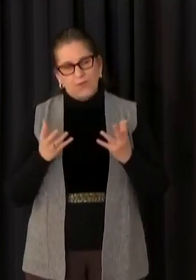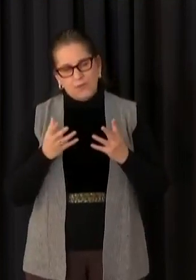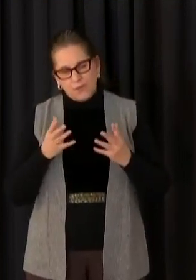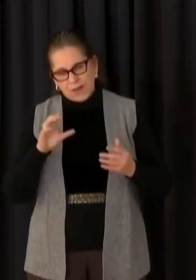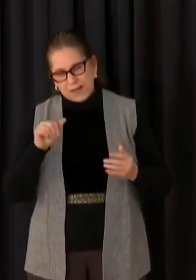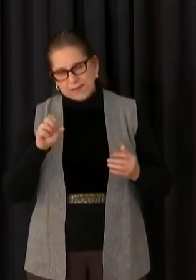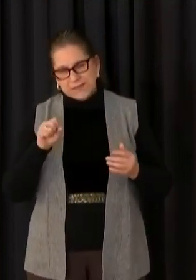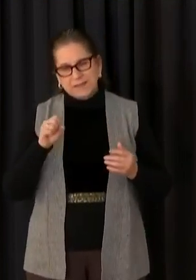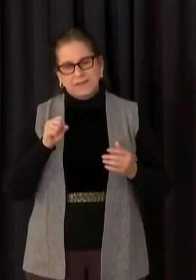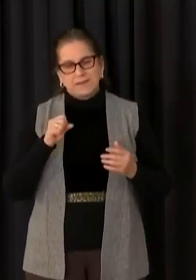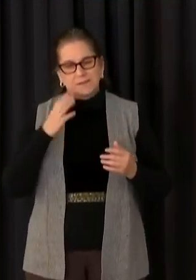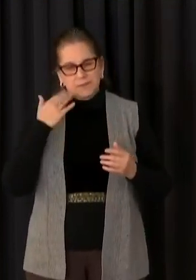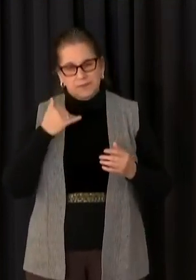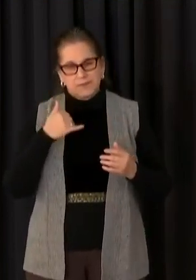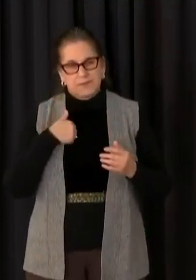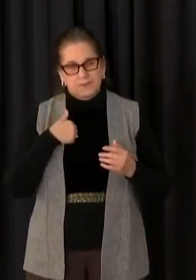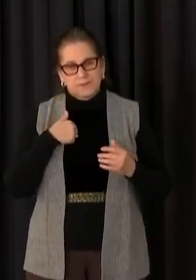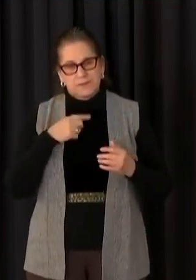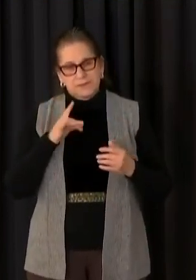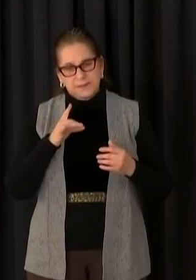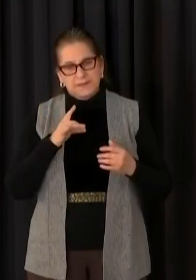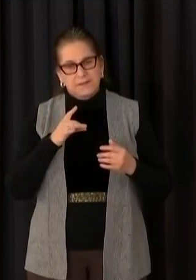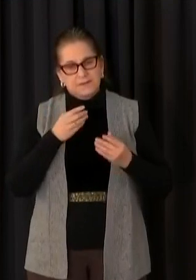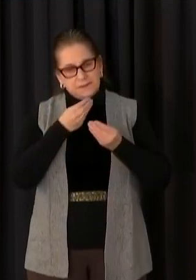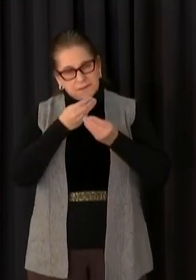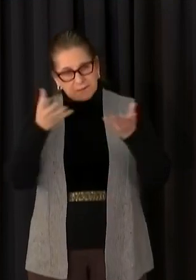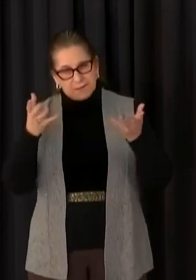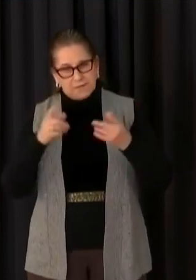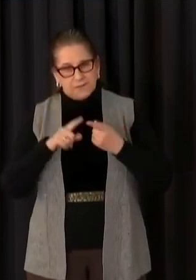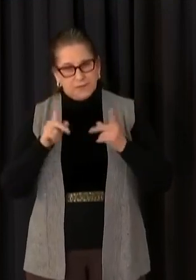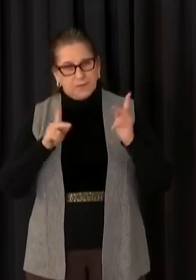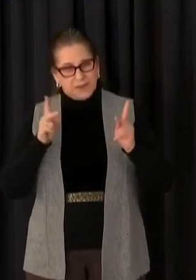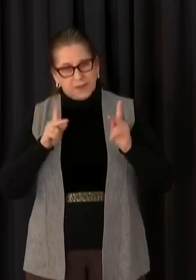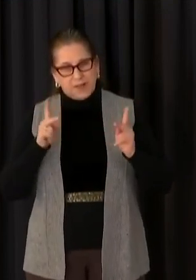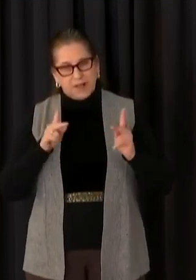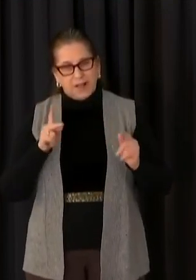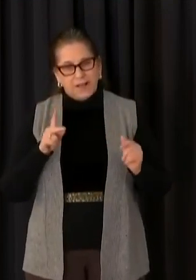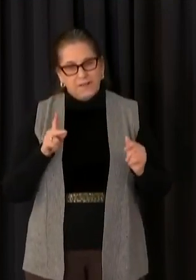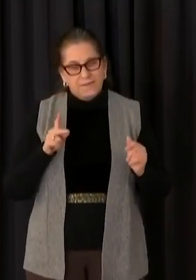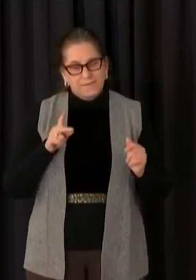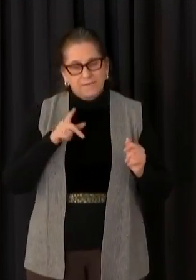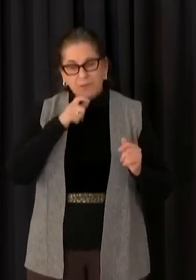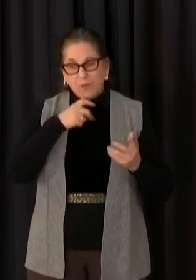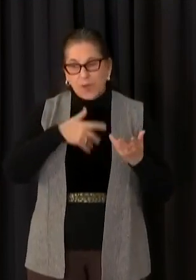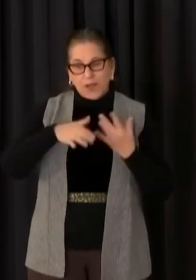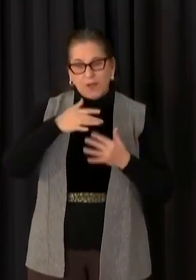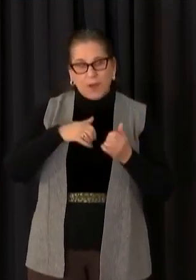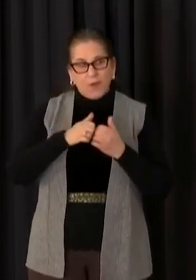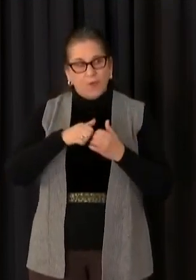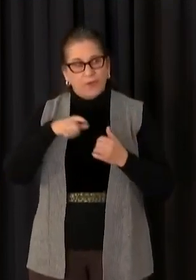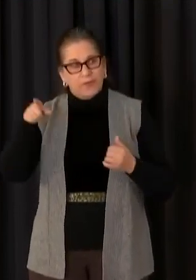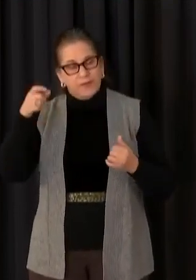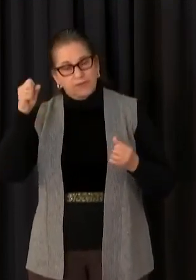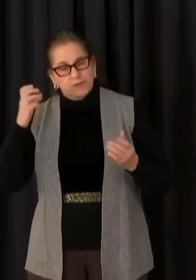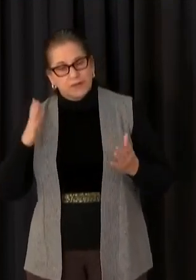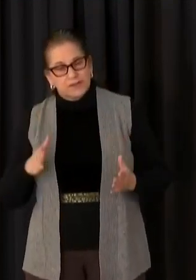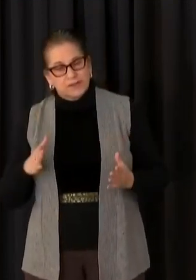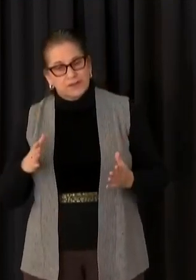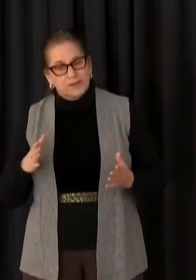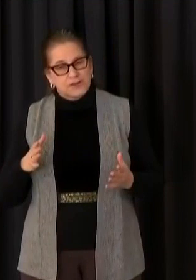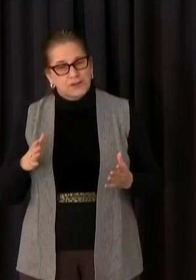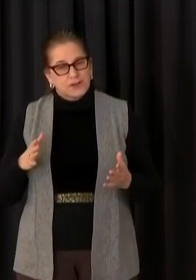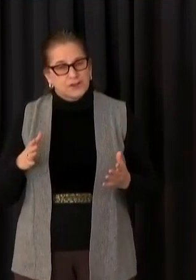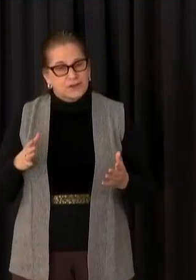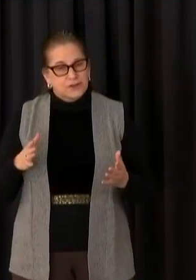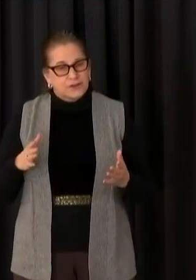communicated and articulated to people to be thoughtful from that. We are seeing from folks who have complied